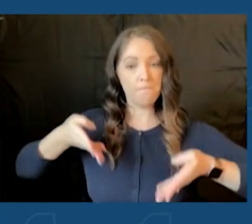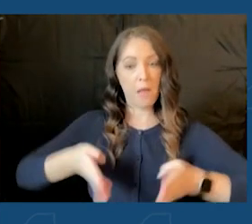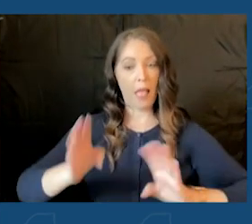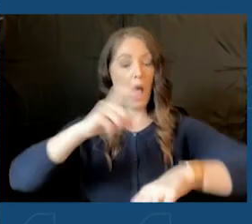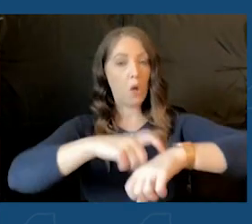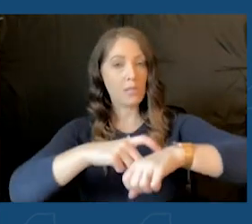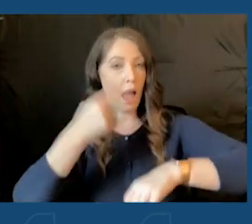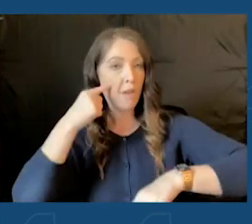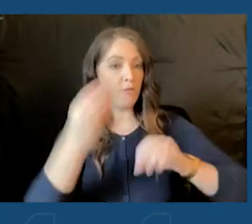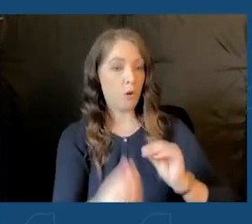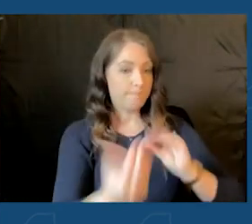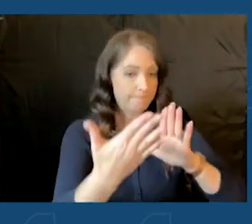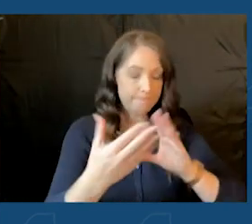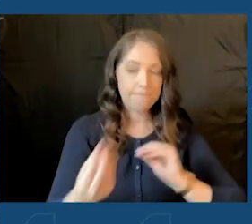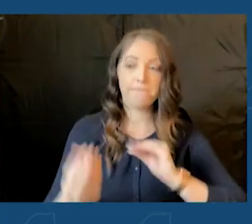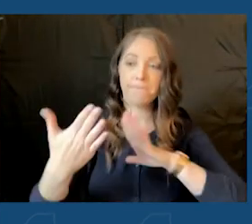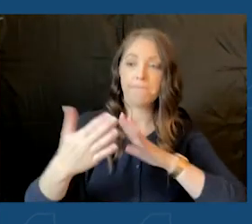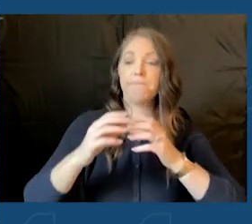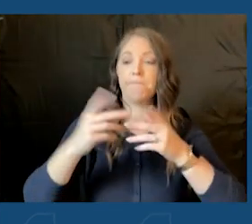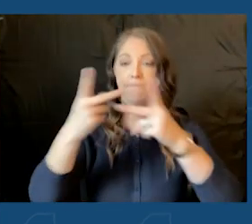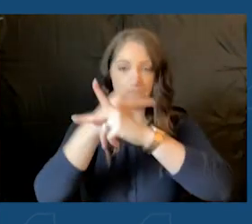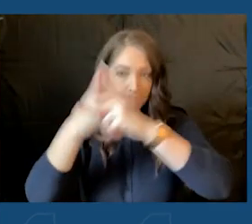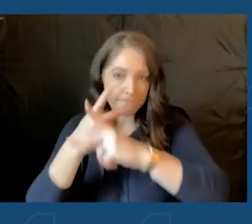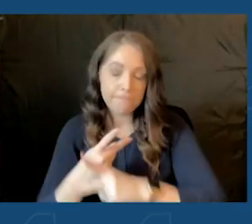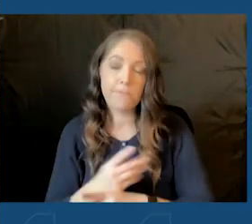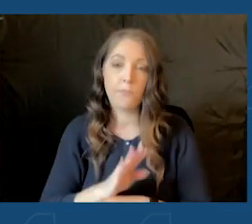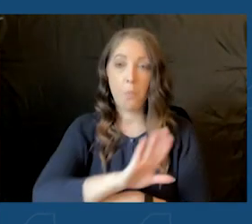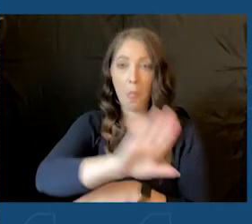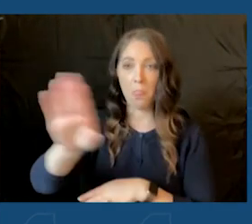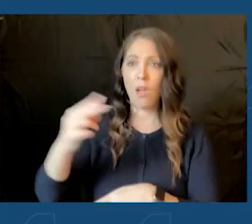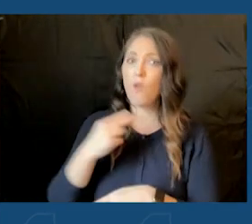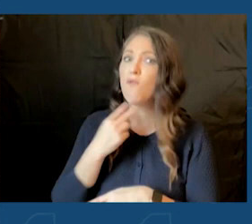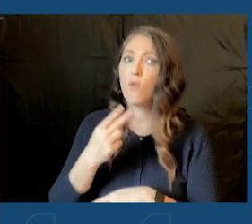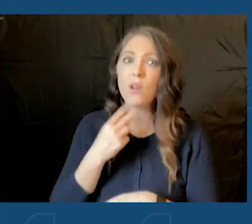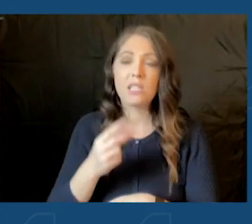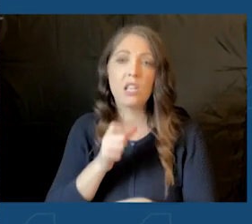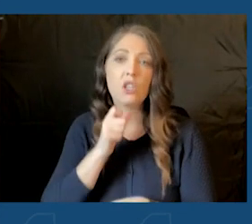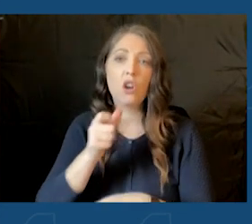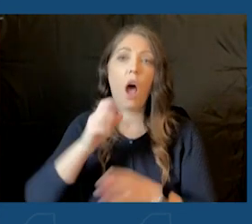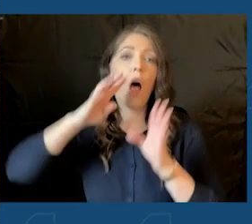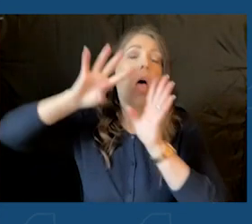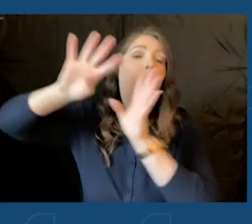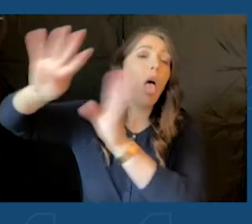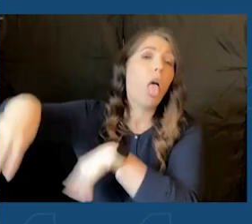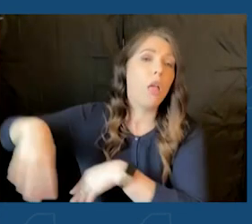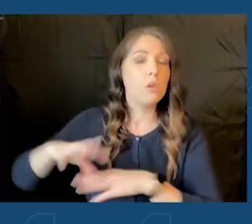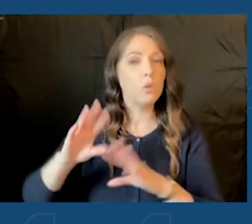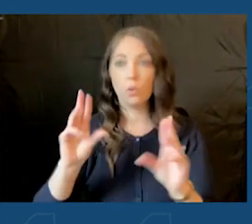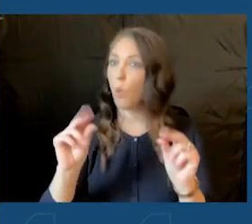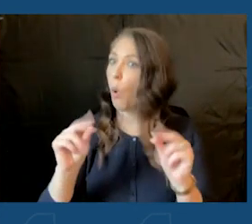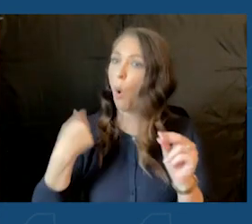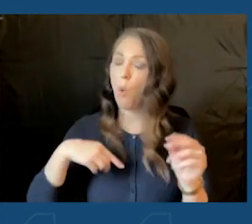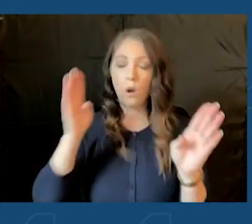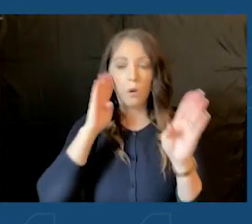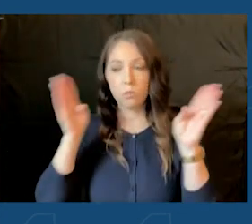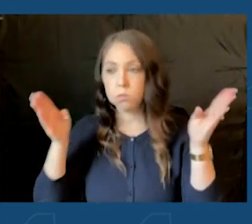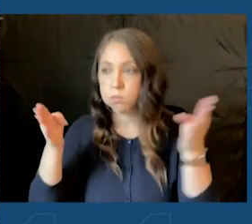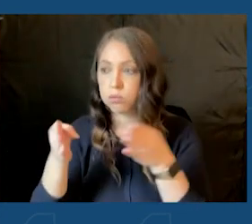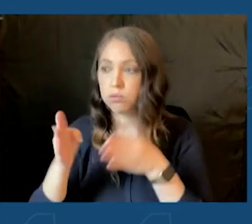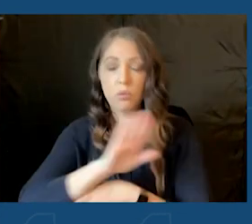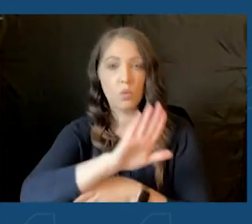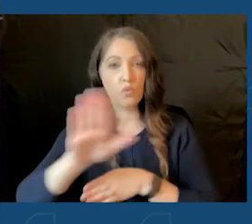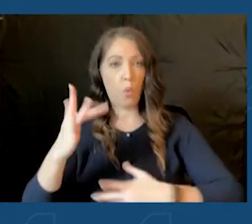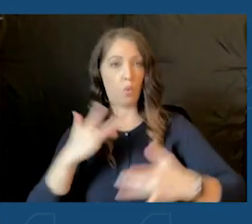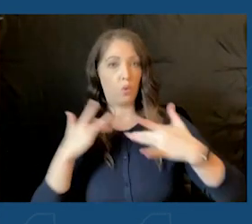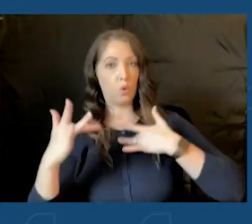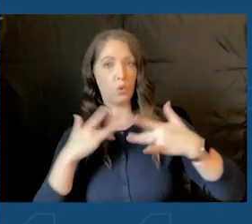we're focused on as well. So their voices are not in the wilderness. We're paying very much attention to the issues they're raising, and now